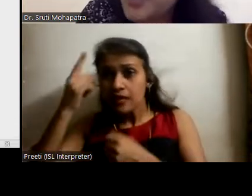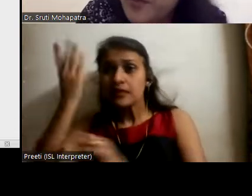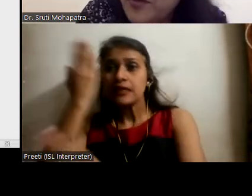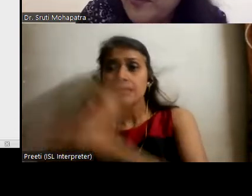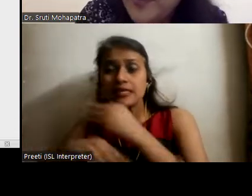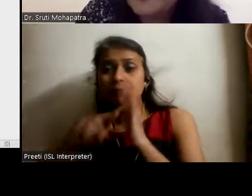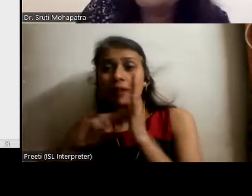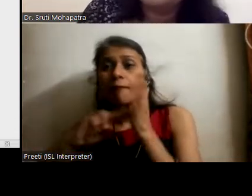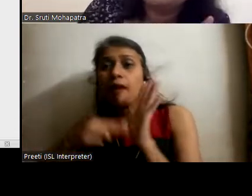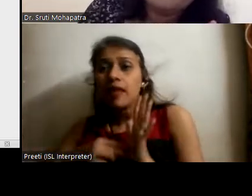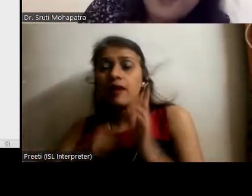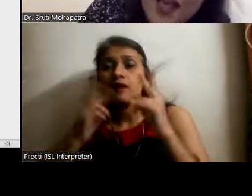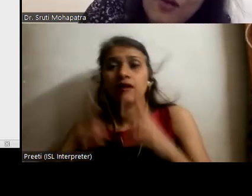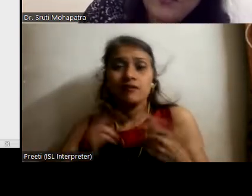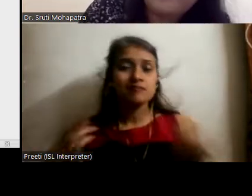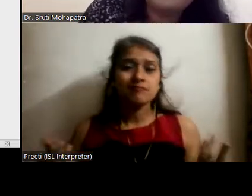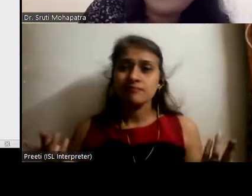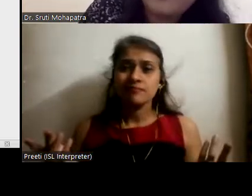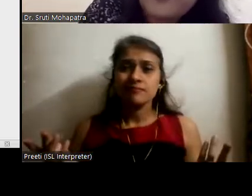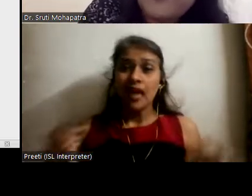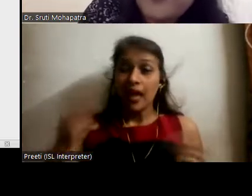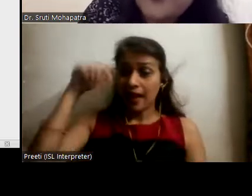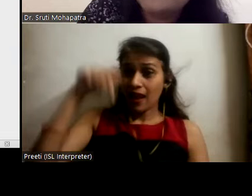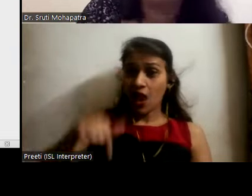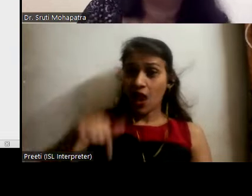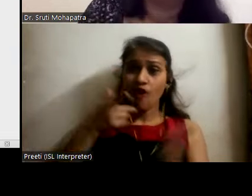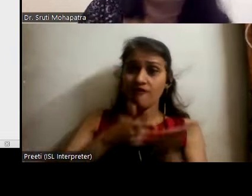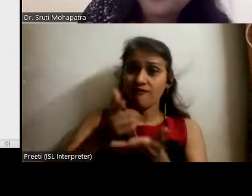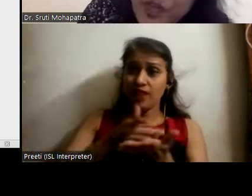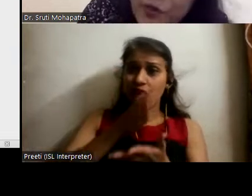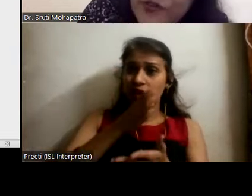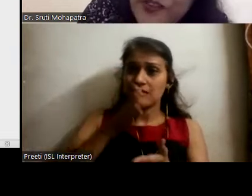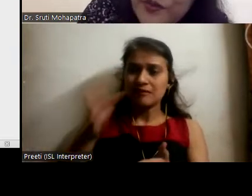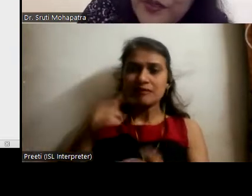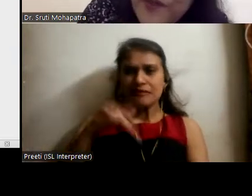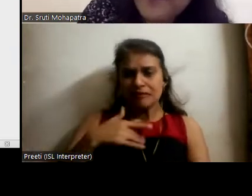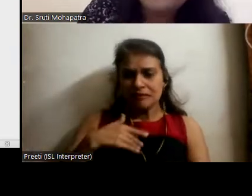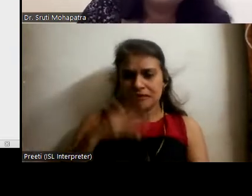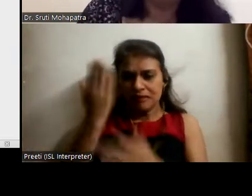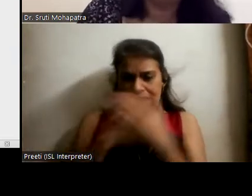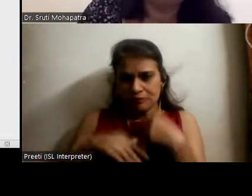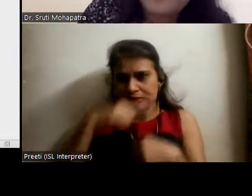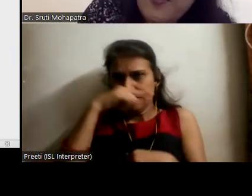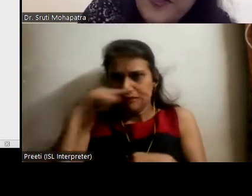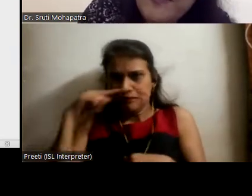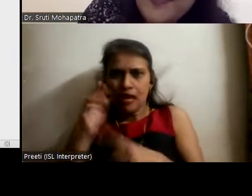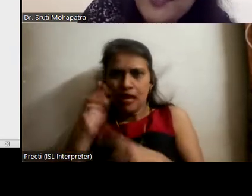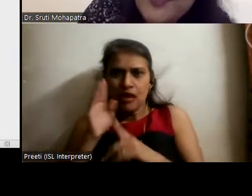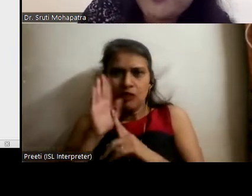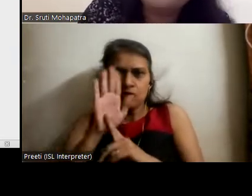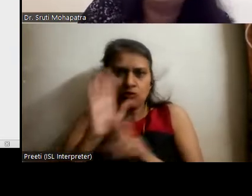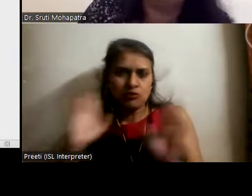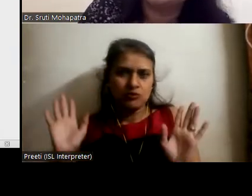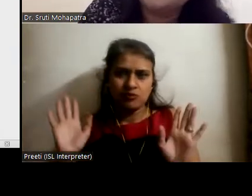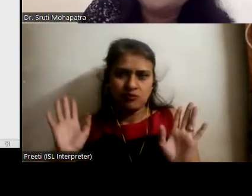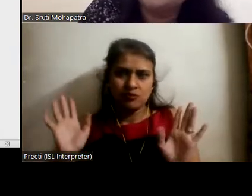feel ashamed of. Even now in the villages, people are ashamed of disability. Even now in the